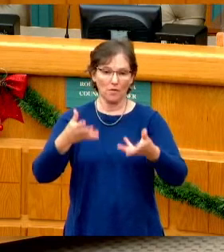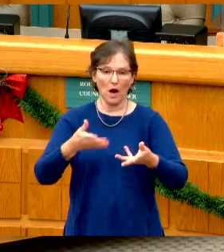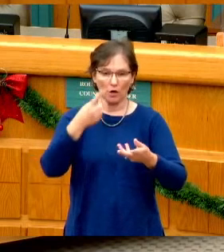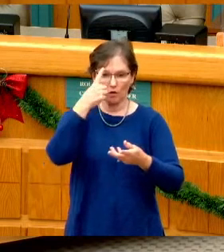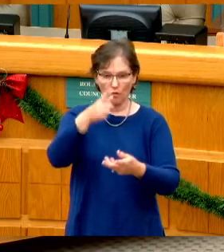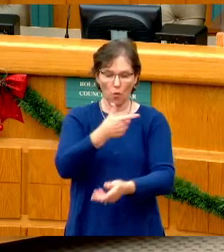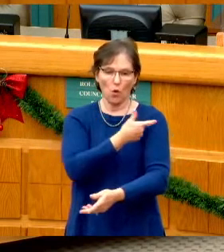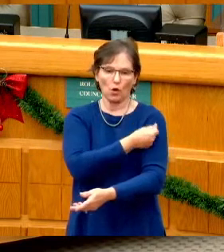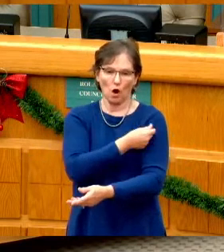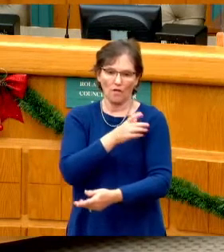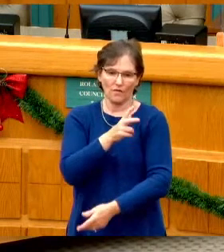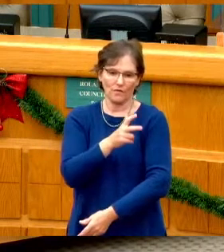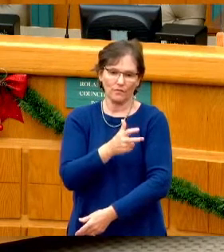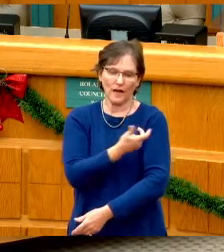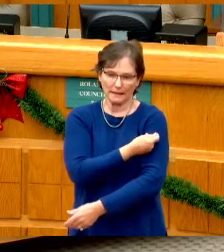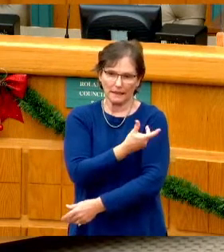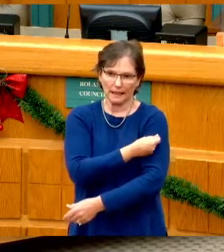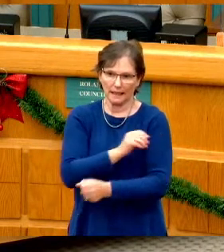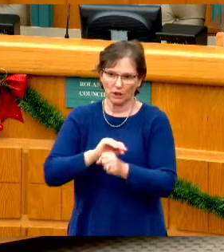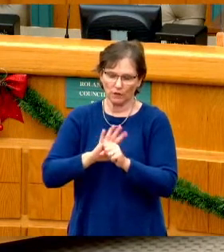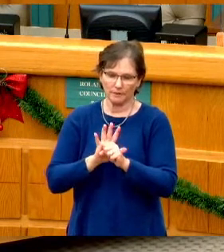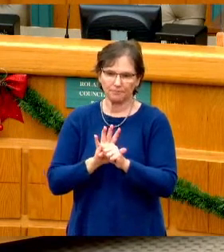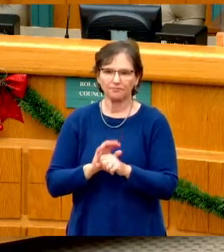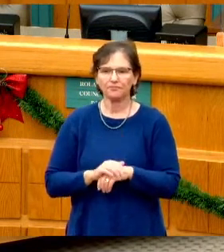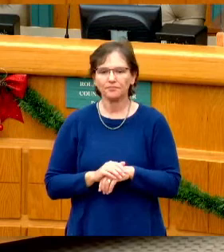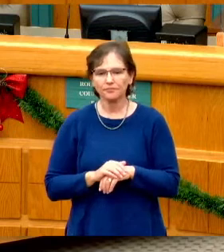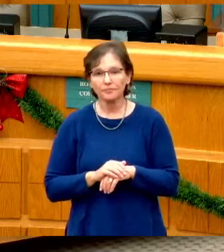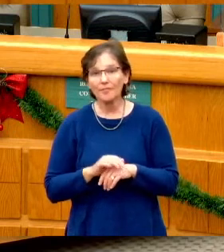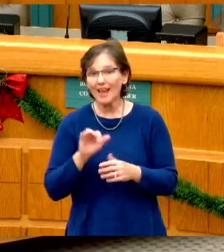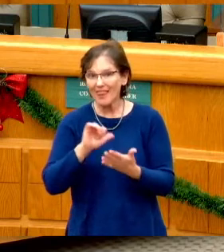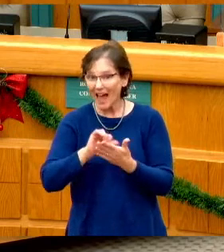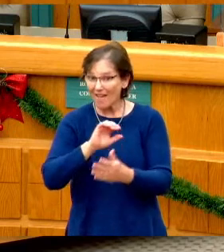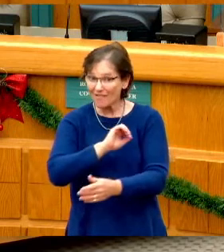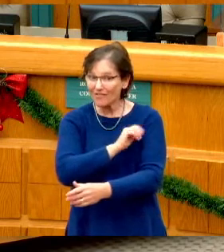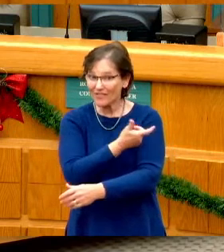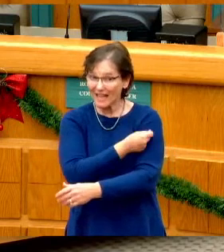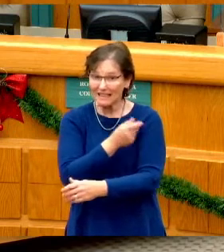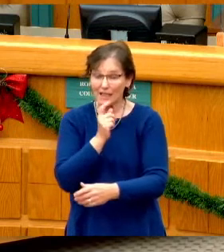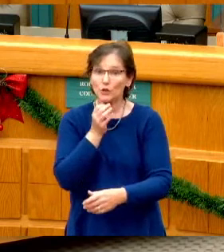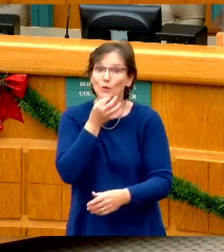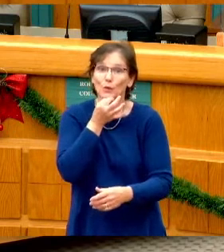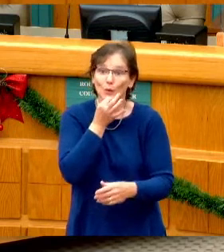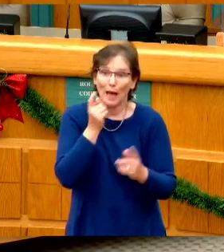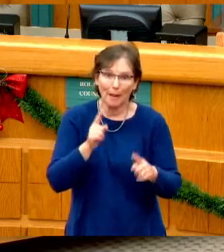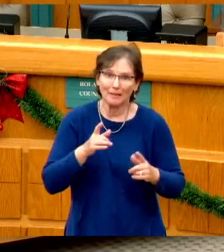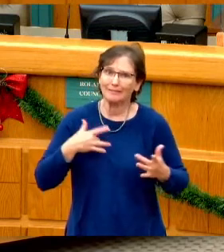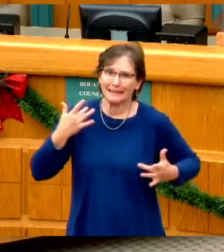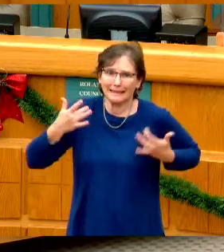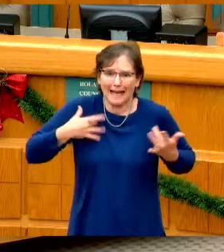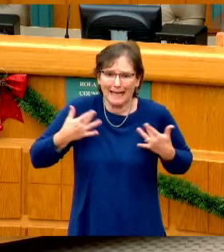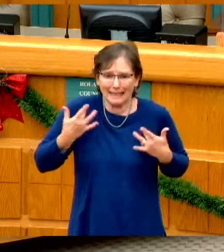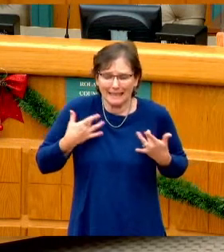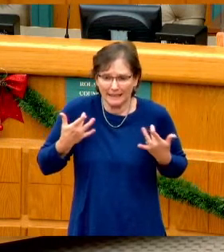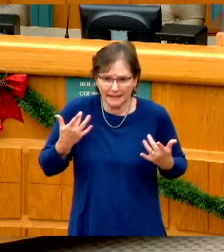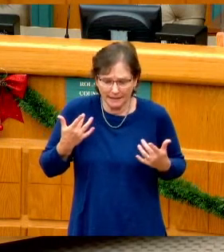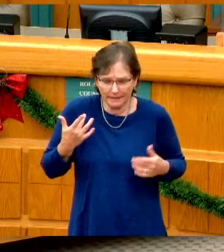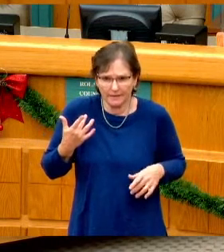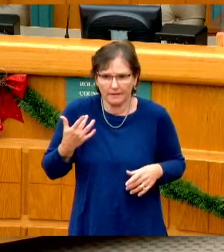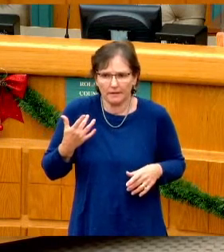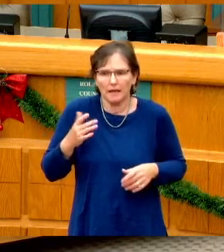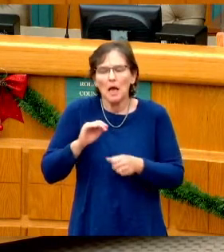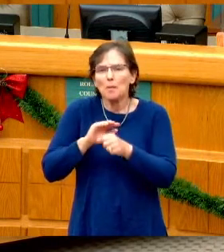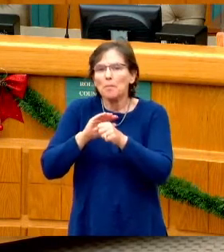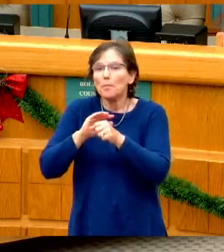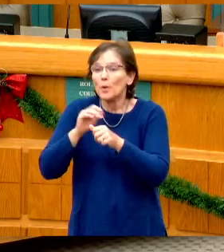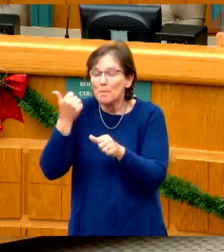Finally, although the vaccine is just around the corner, and we are very excited again to finally get to this point, COVID-19 is